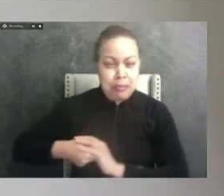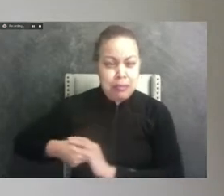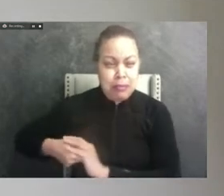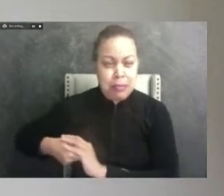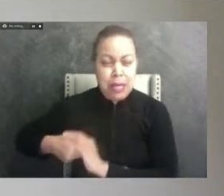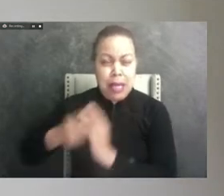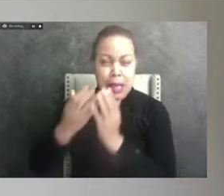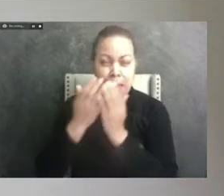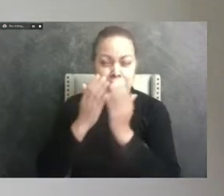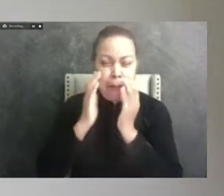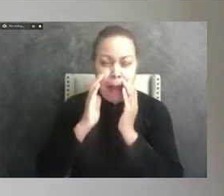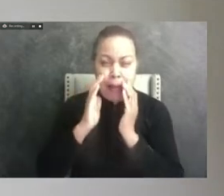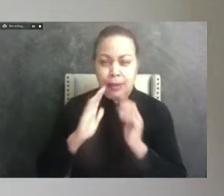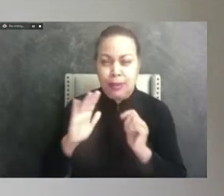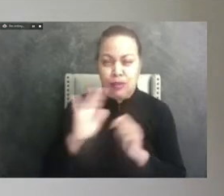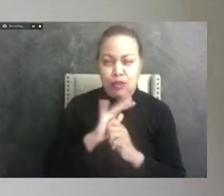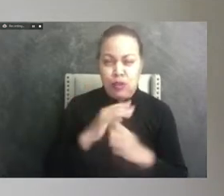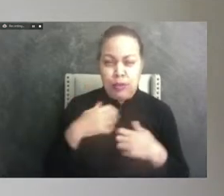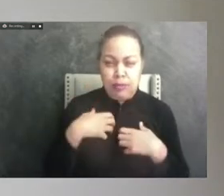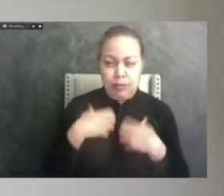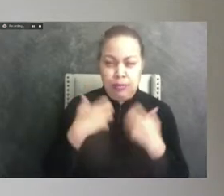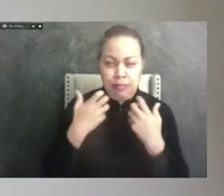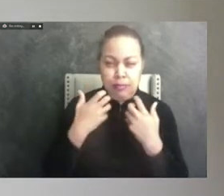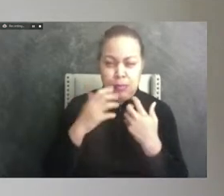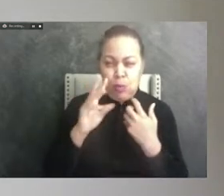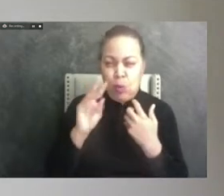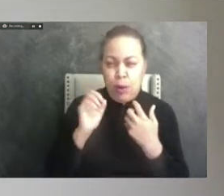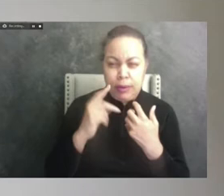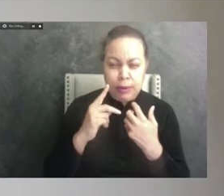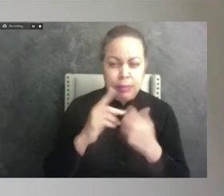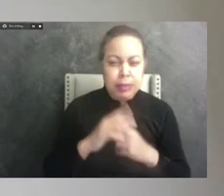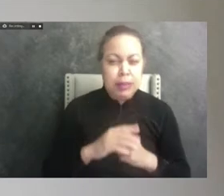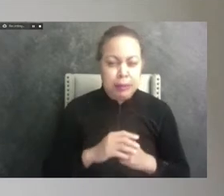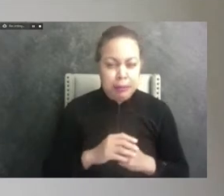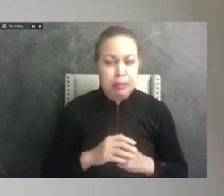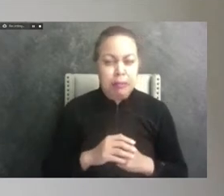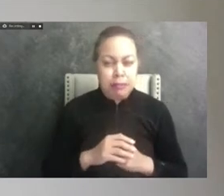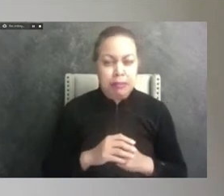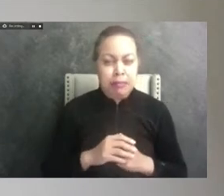The mask full of wasps.